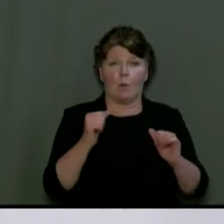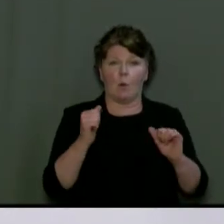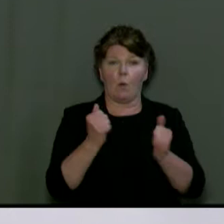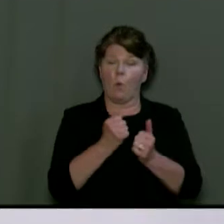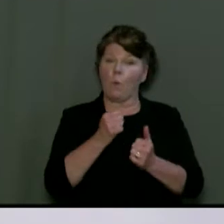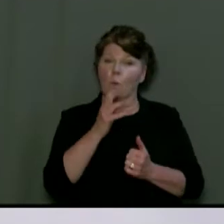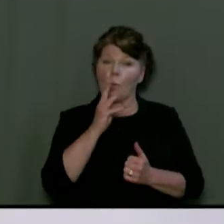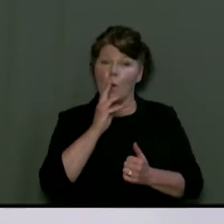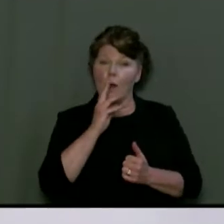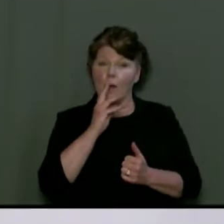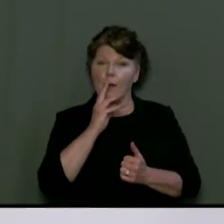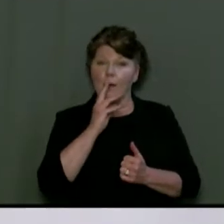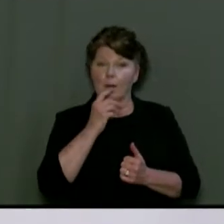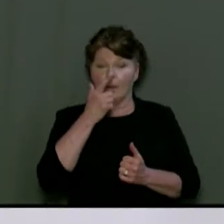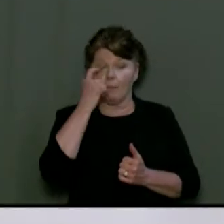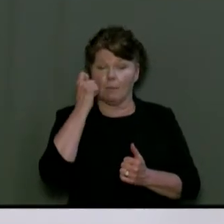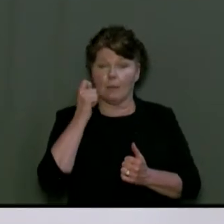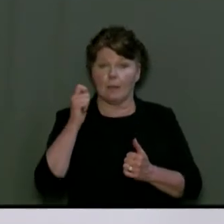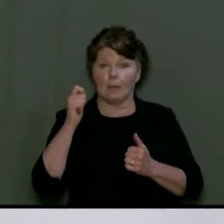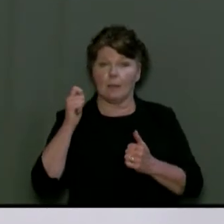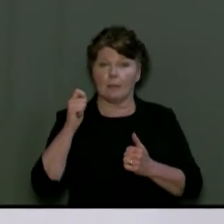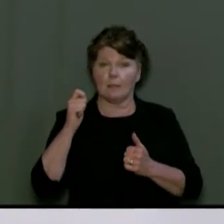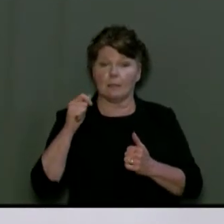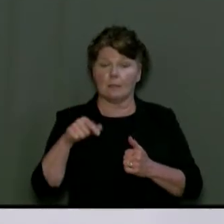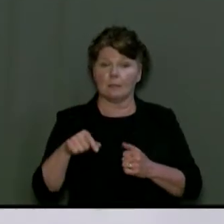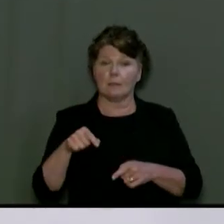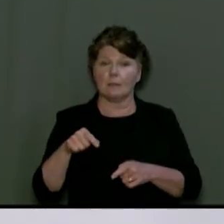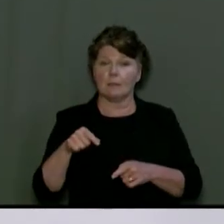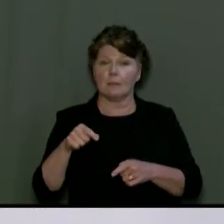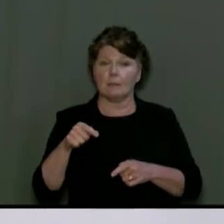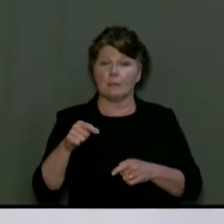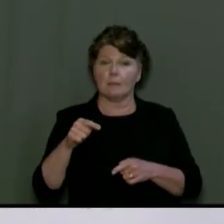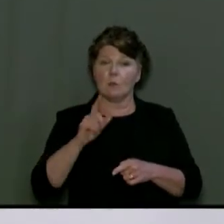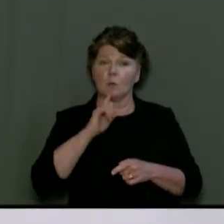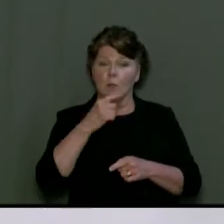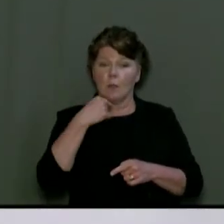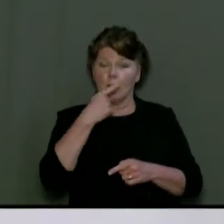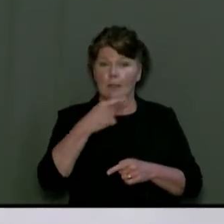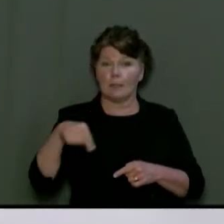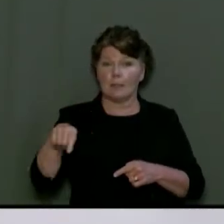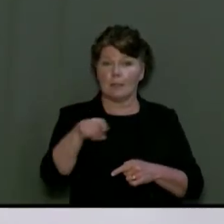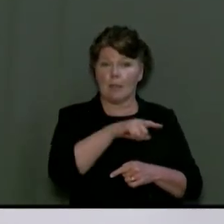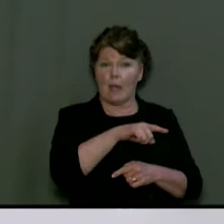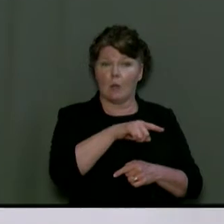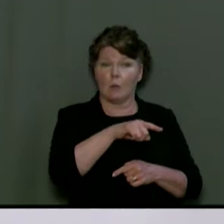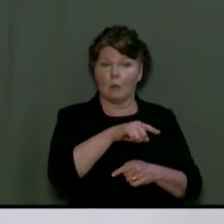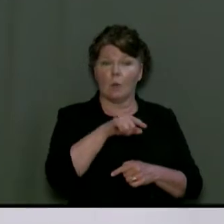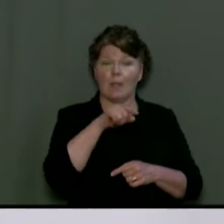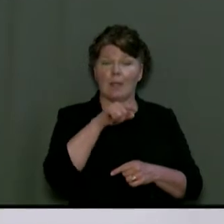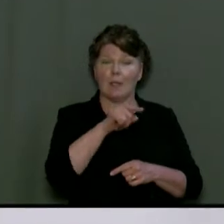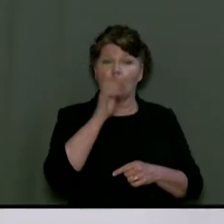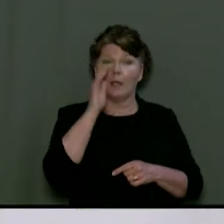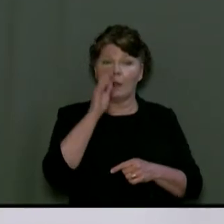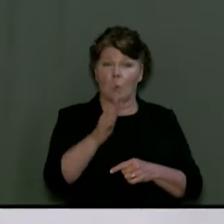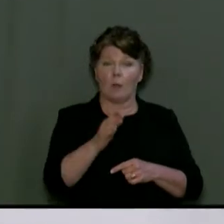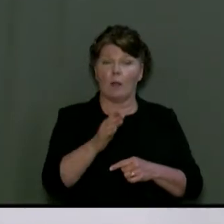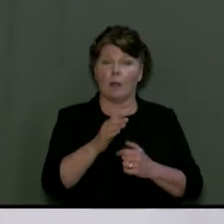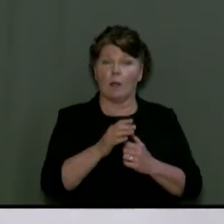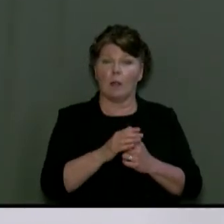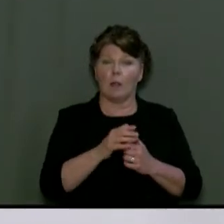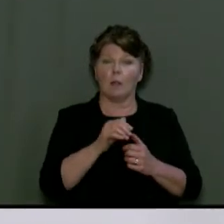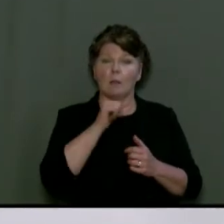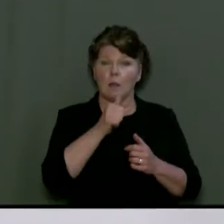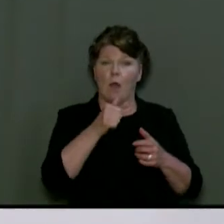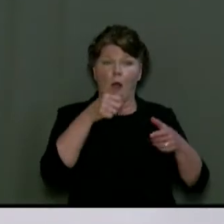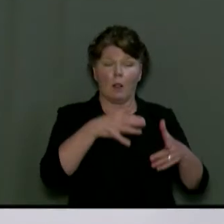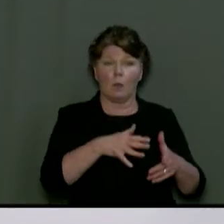water because he is my disciple, truly I say to you, he will by no means lose